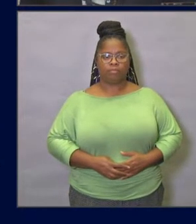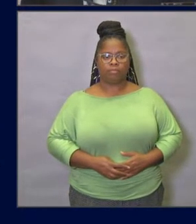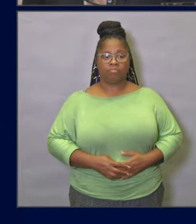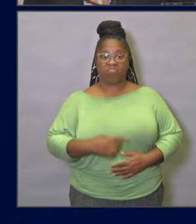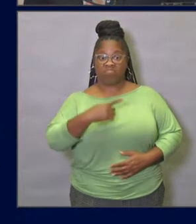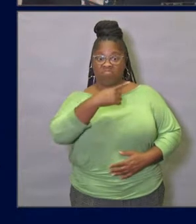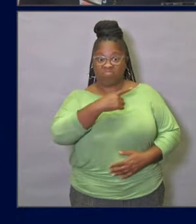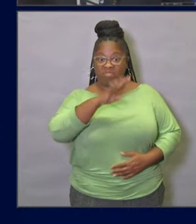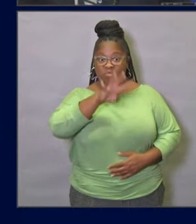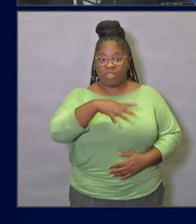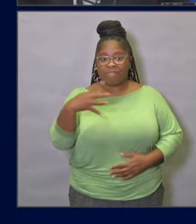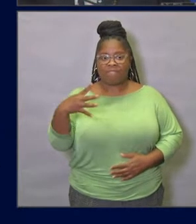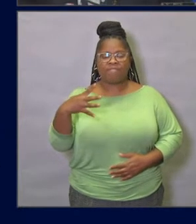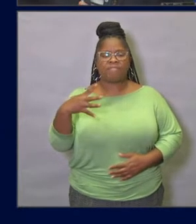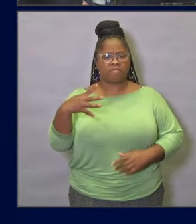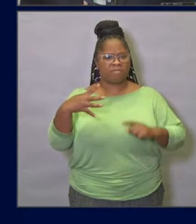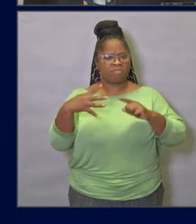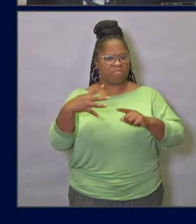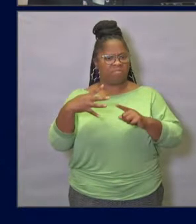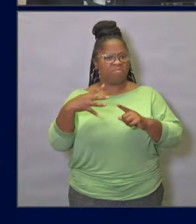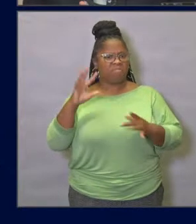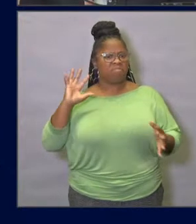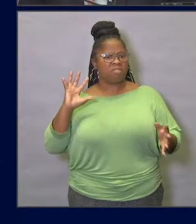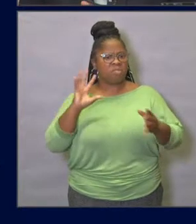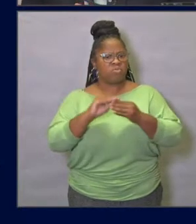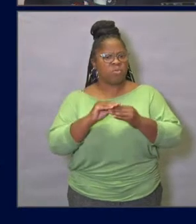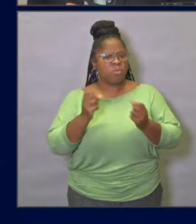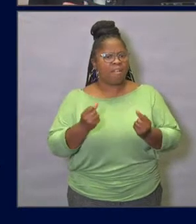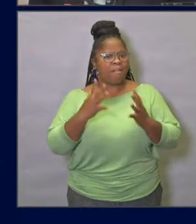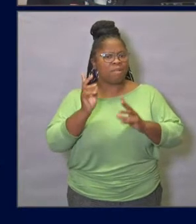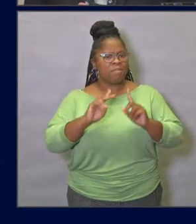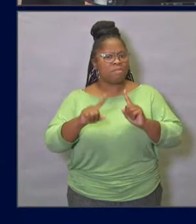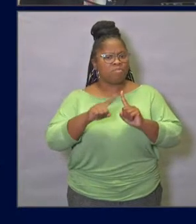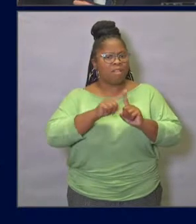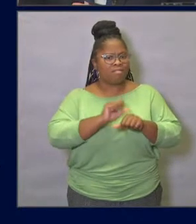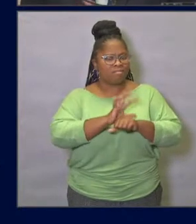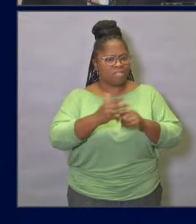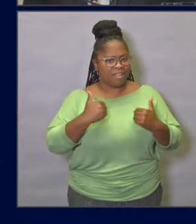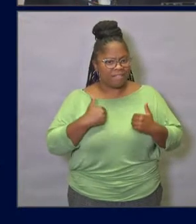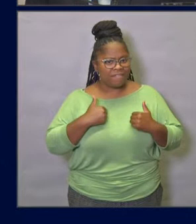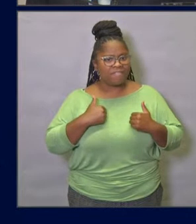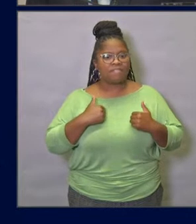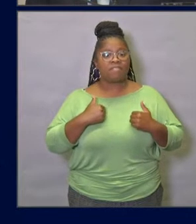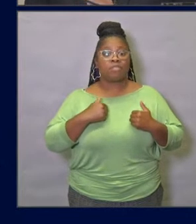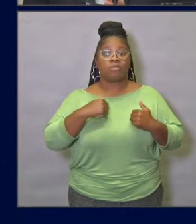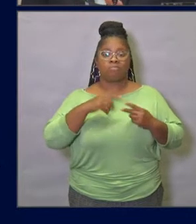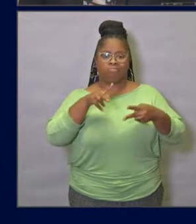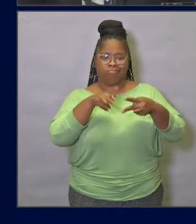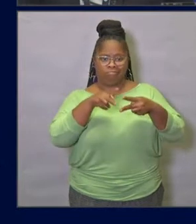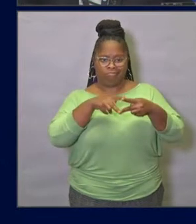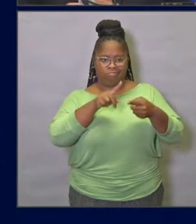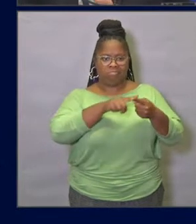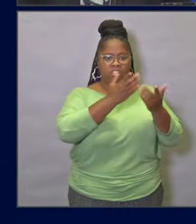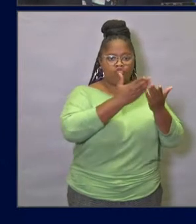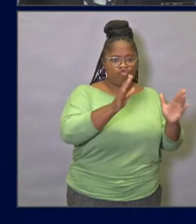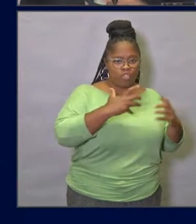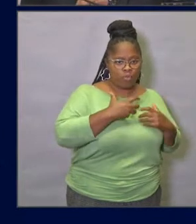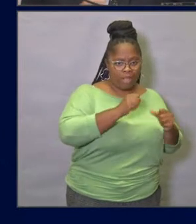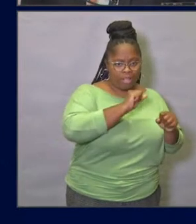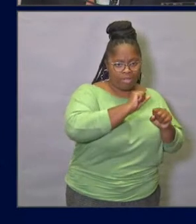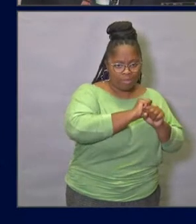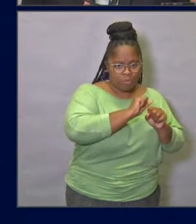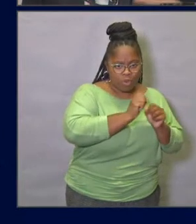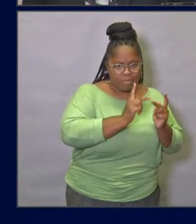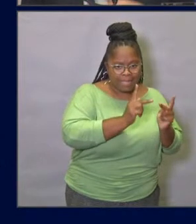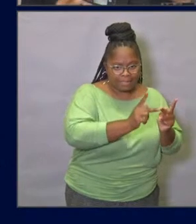This graph captures the case numbers at non-healthcare and non-residential workplaces where there's a documented outbreak by work site.